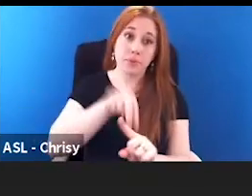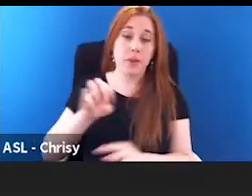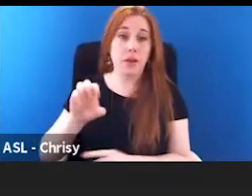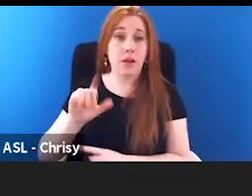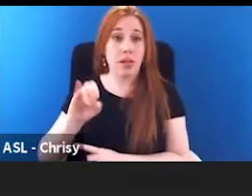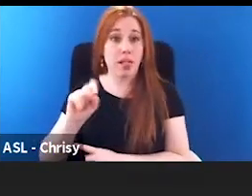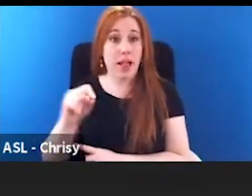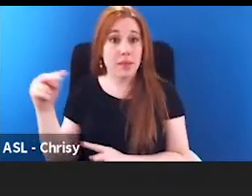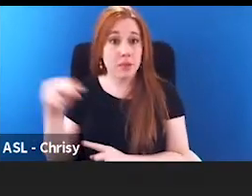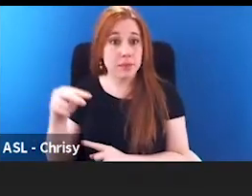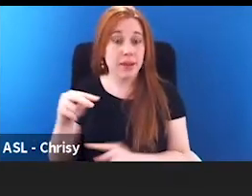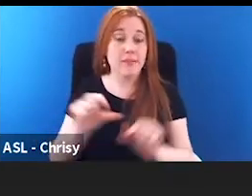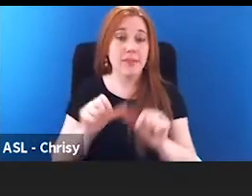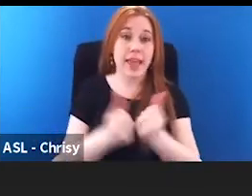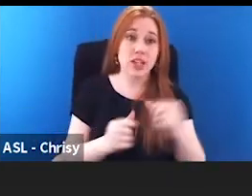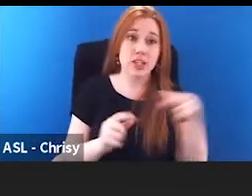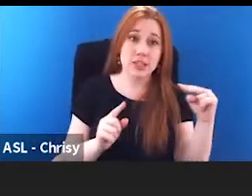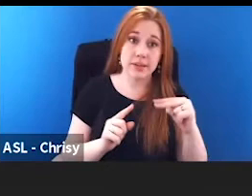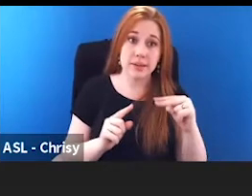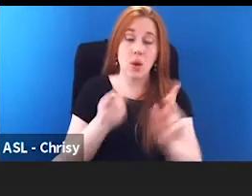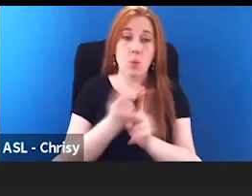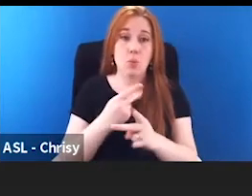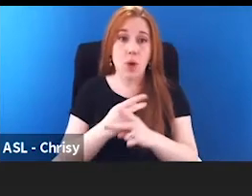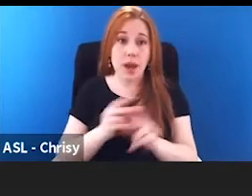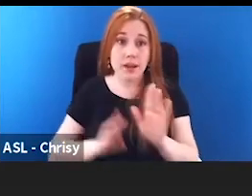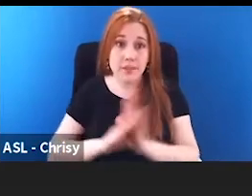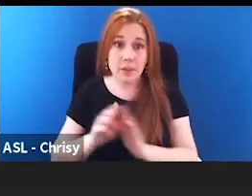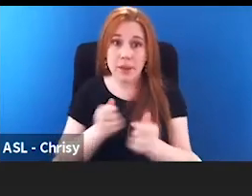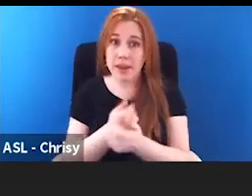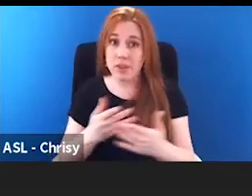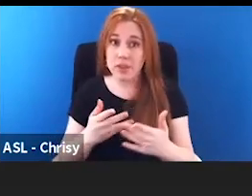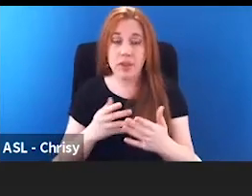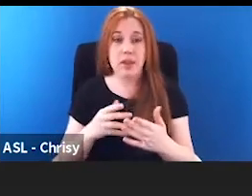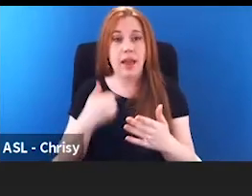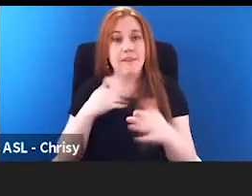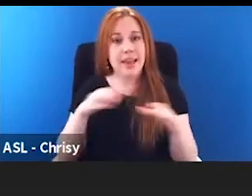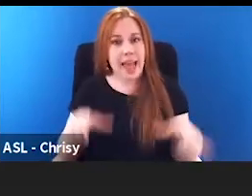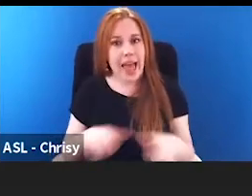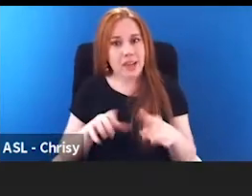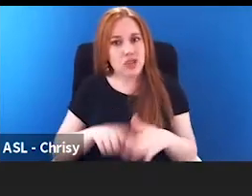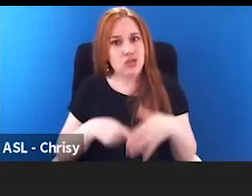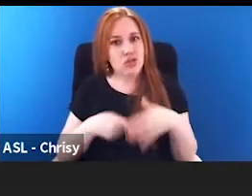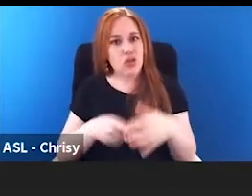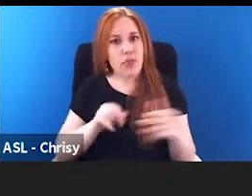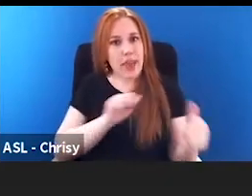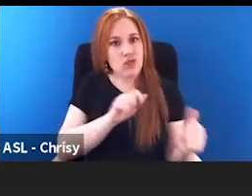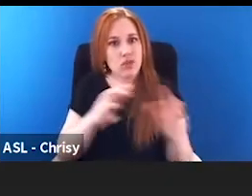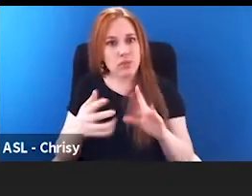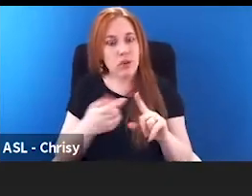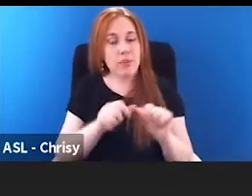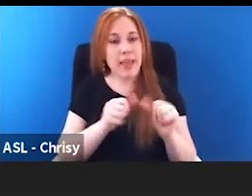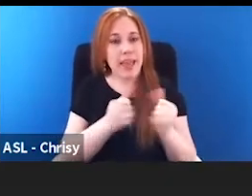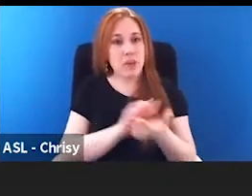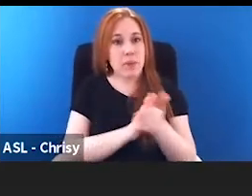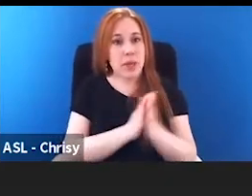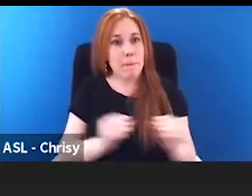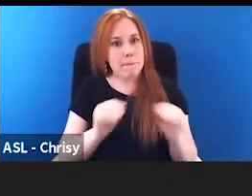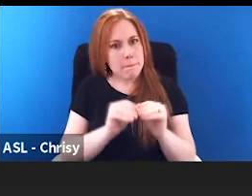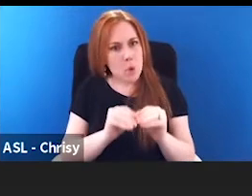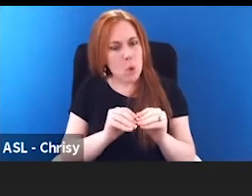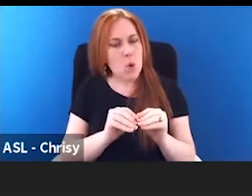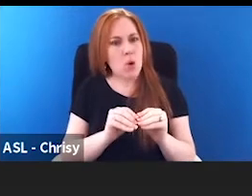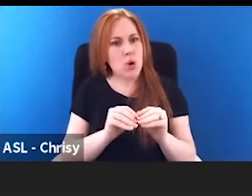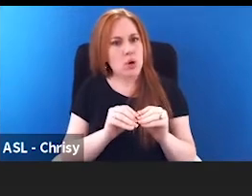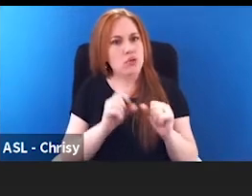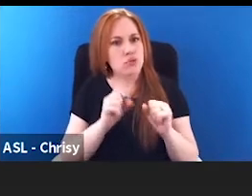as the agency's product development, there is this call to action to begin to start to transform the agency to be more conducive with a